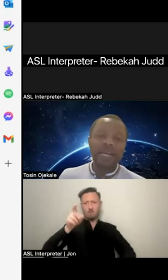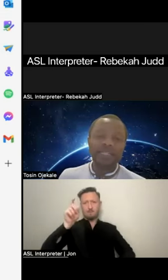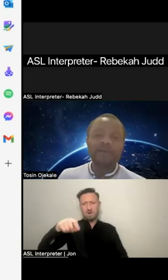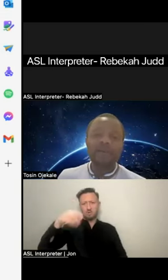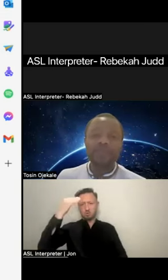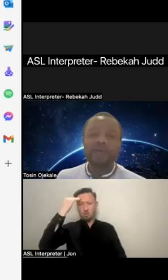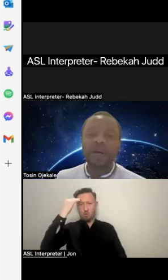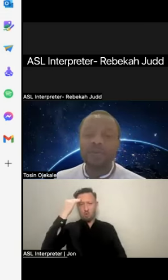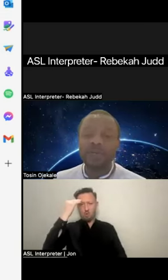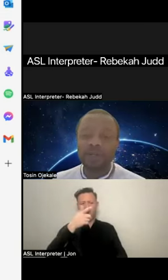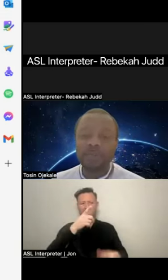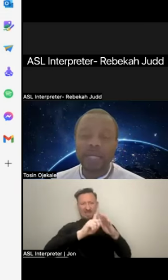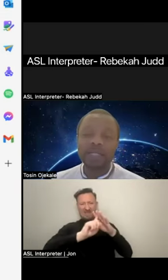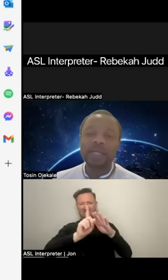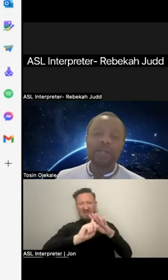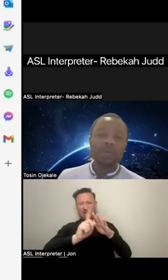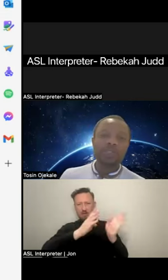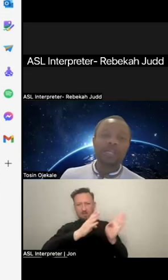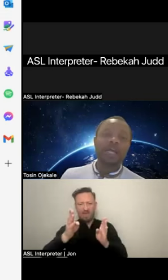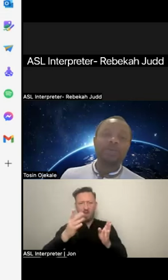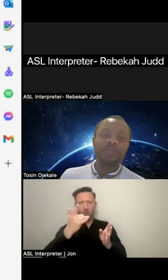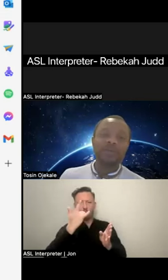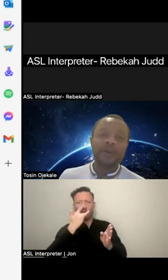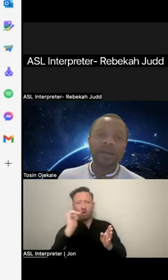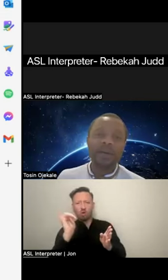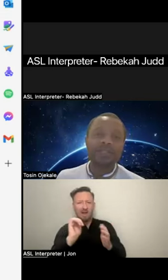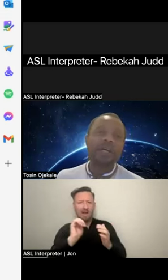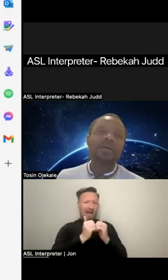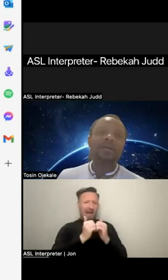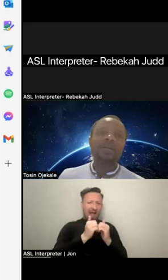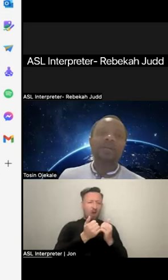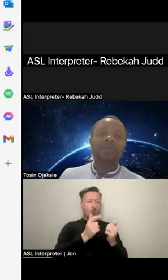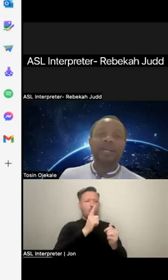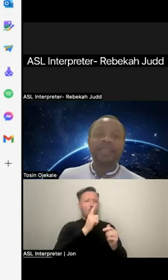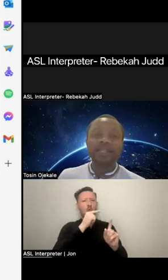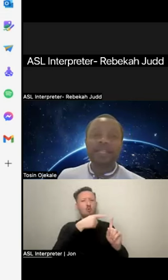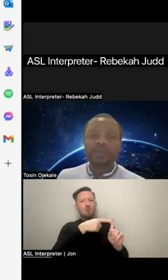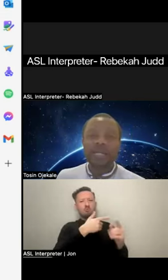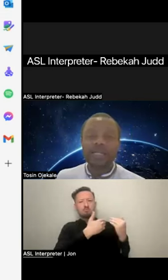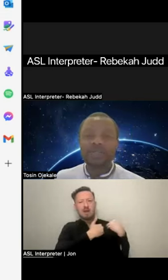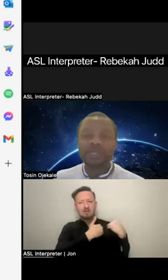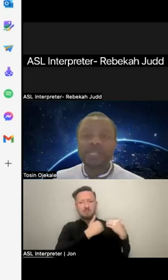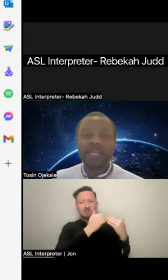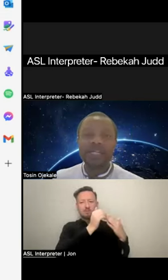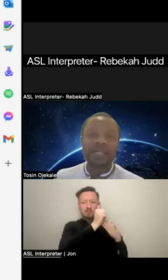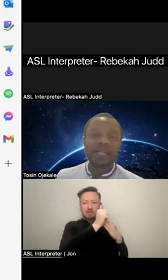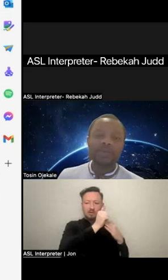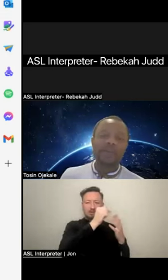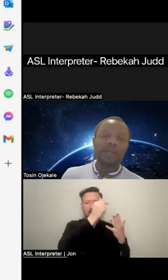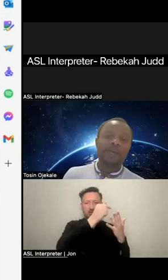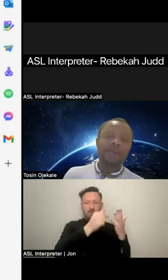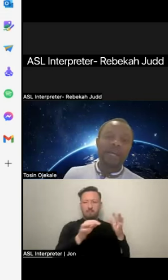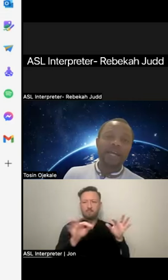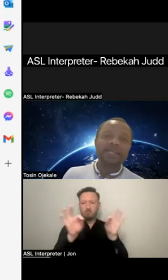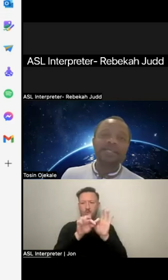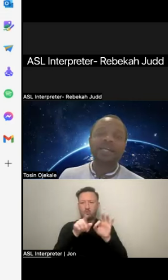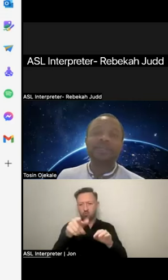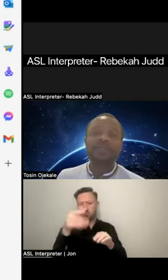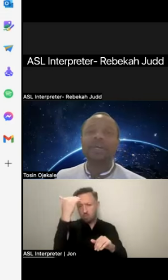an idea of what your evacuation plan looks like. Who is your fire marshal? What are the steps that needs to be taken in the case of